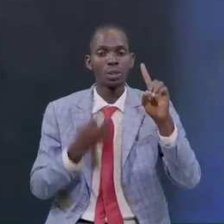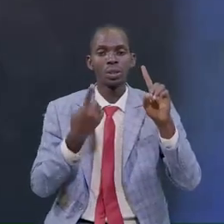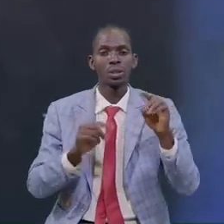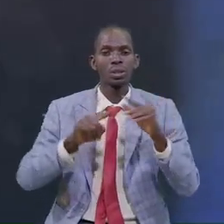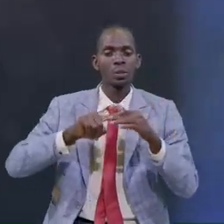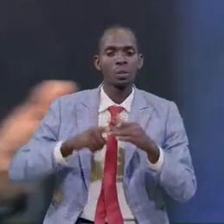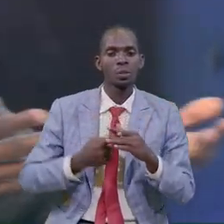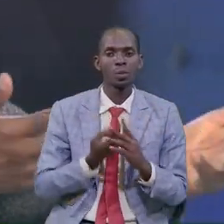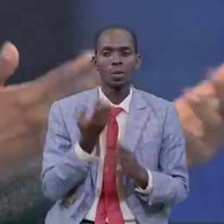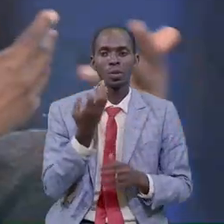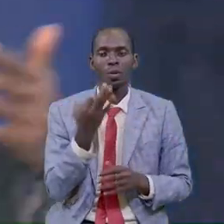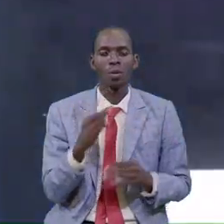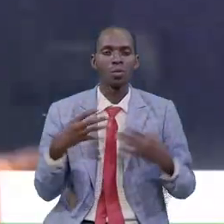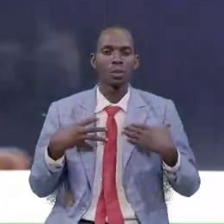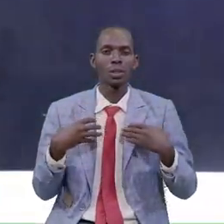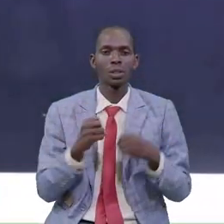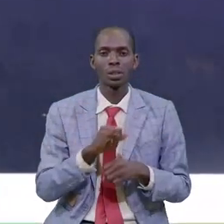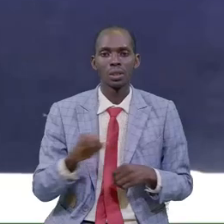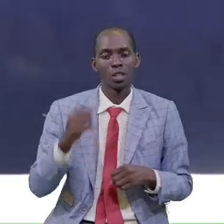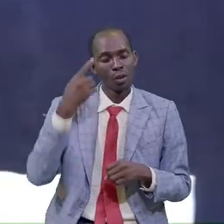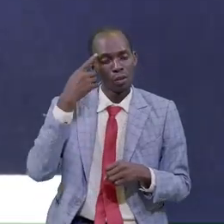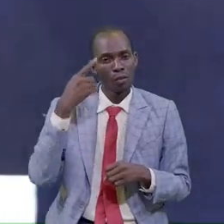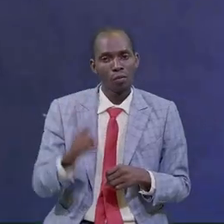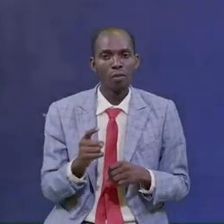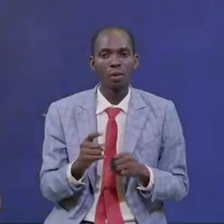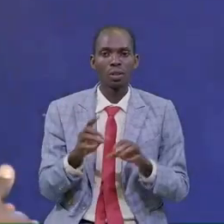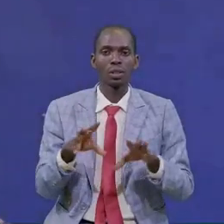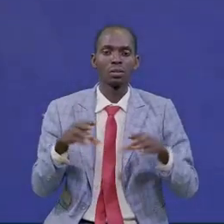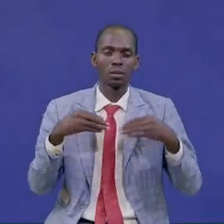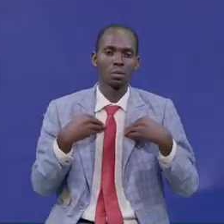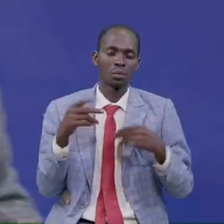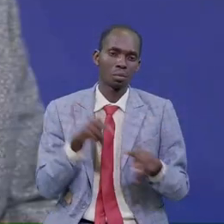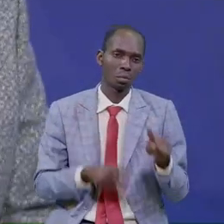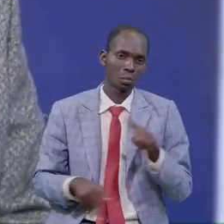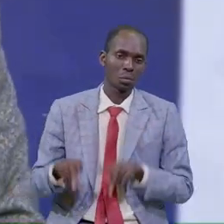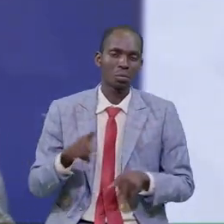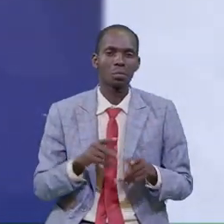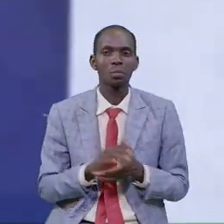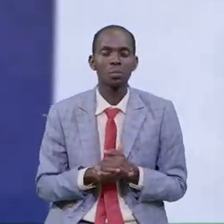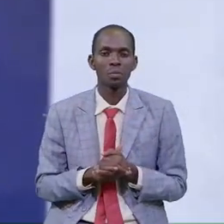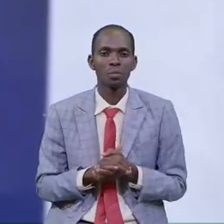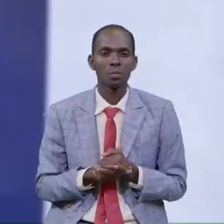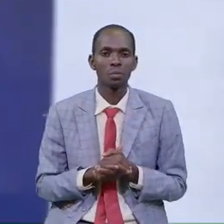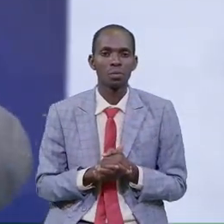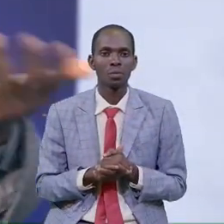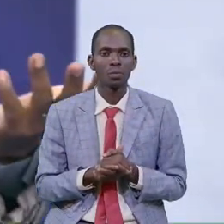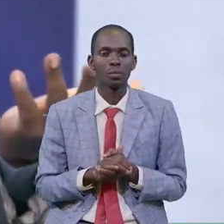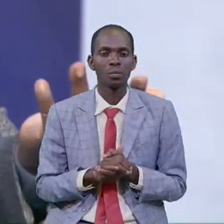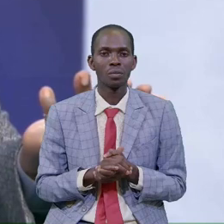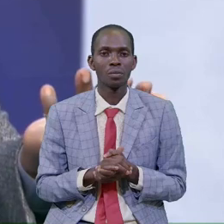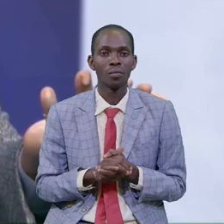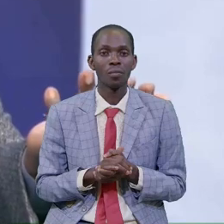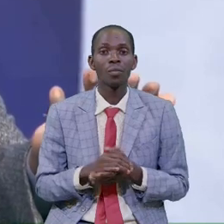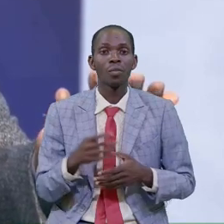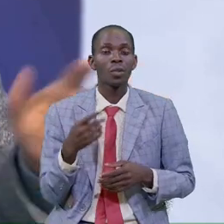healing for received people. Le commencement de la you come, he receives